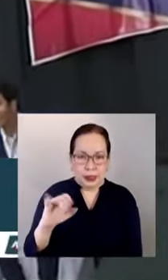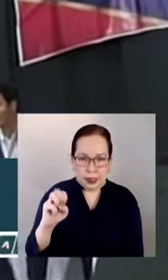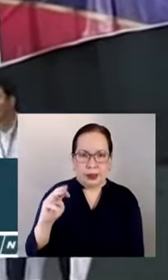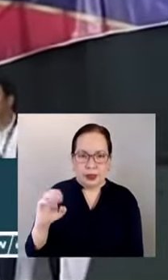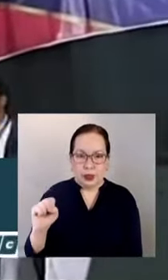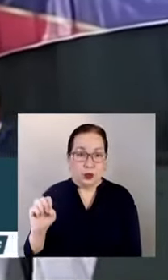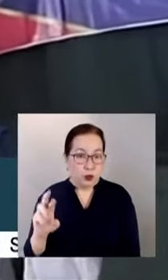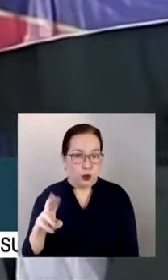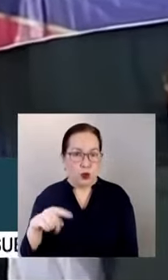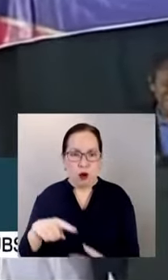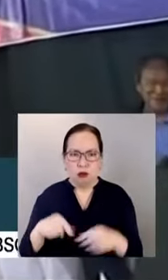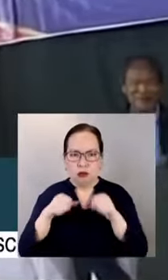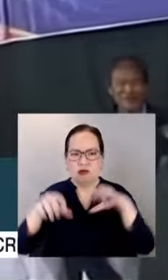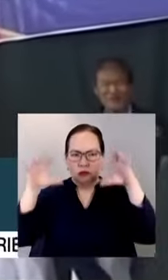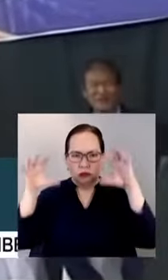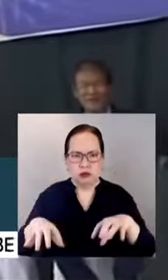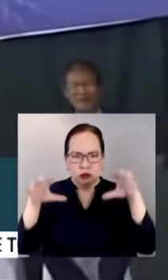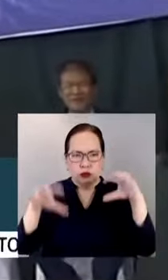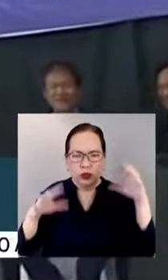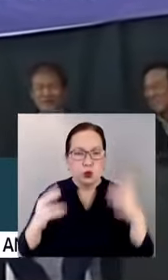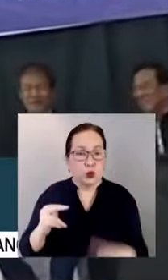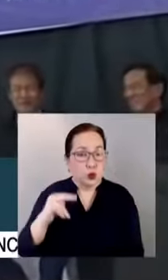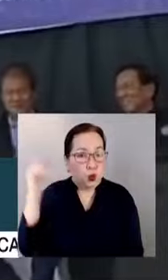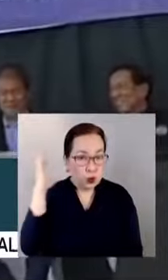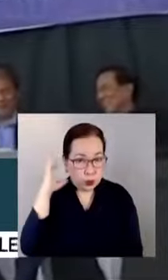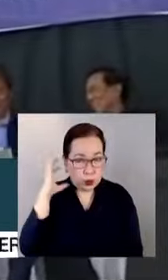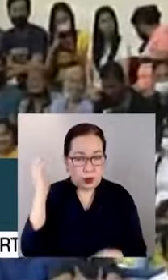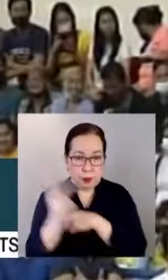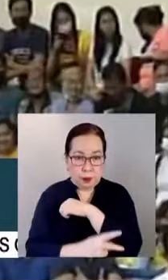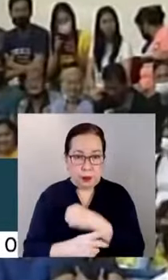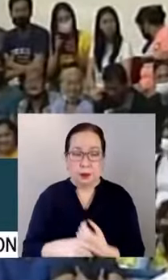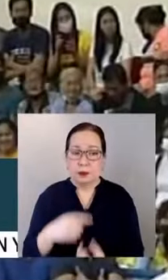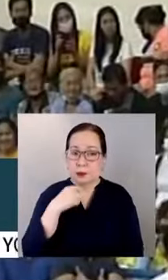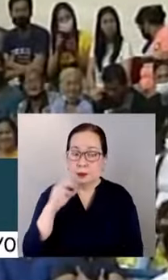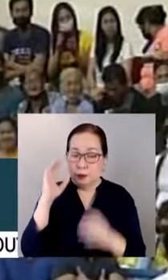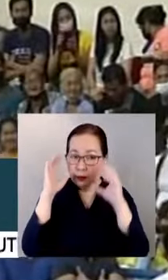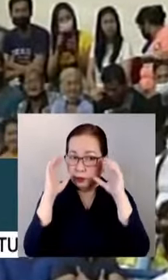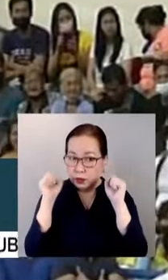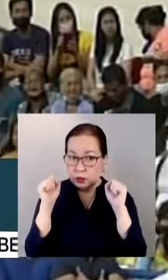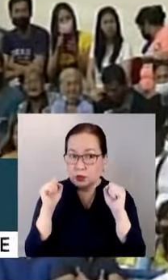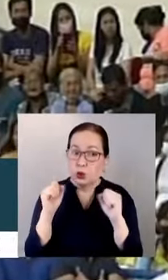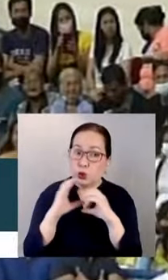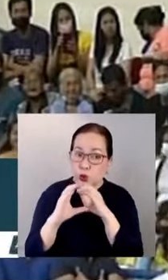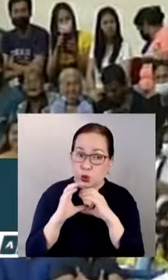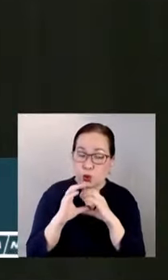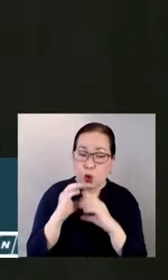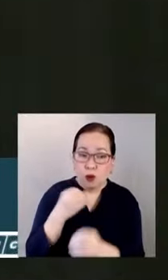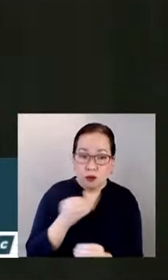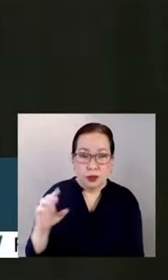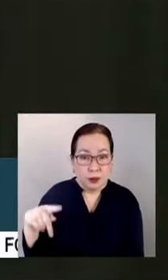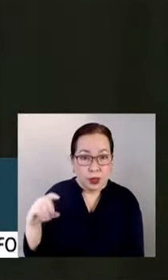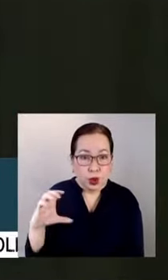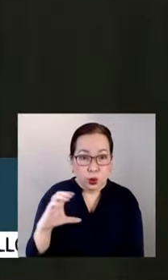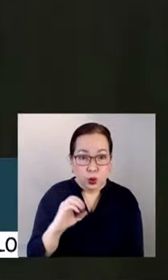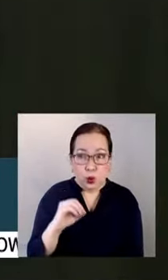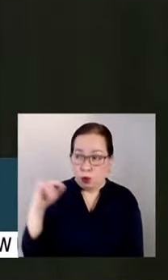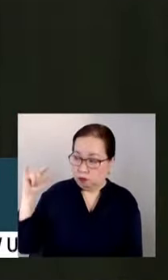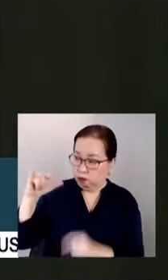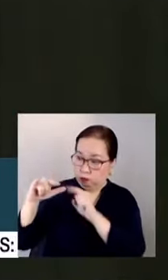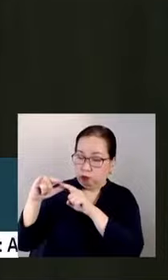batter the northern Mindanao provinces. According to the Presidential Communications Office, the plane carrying the president made